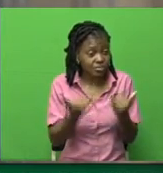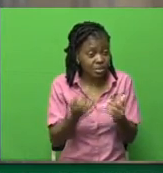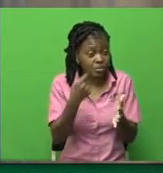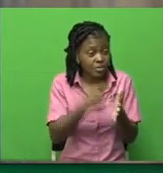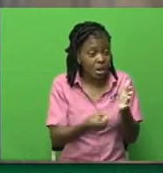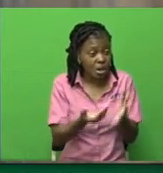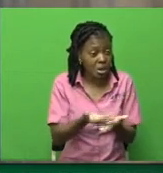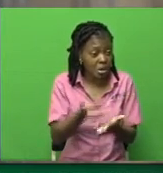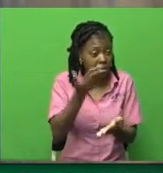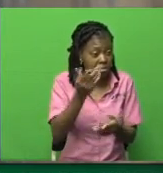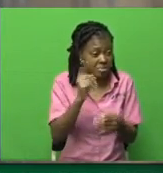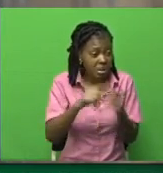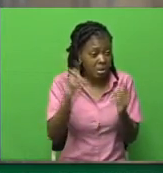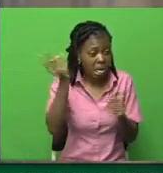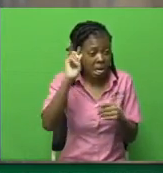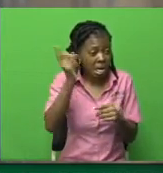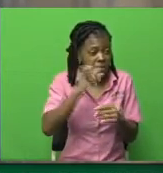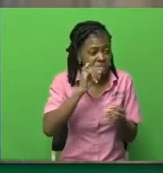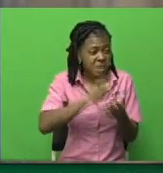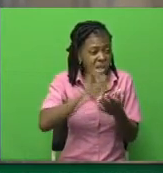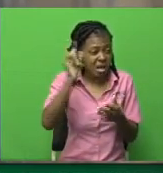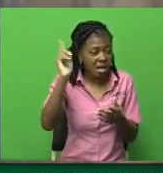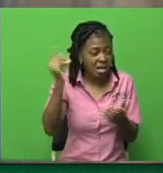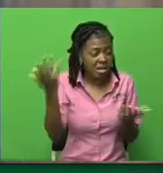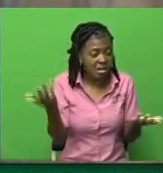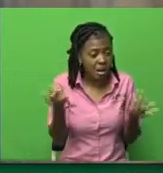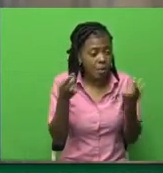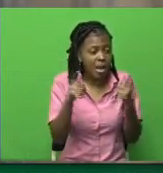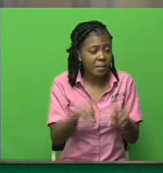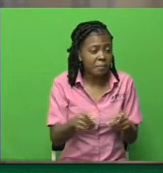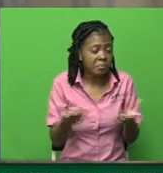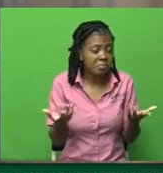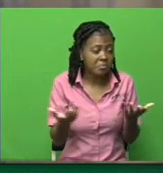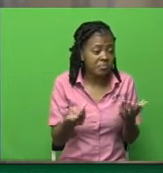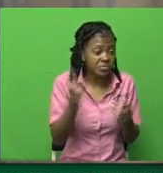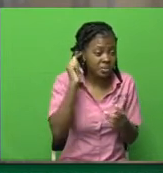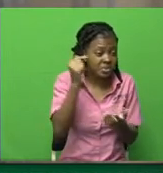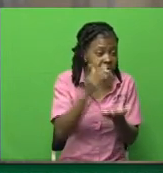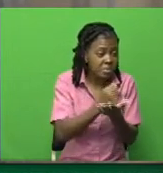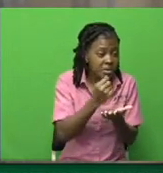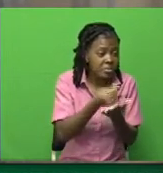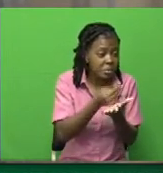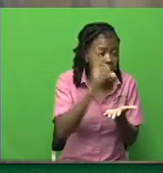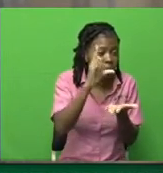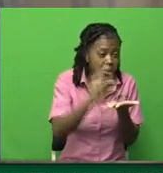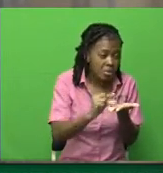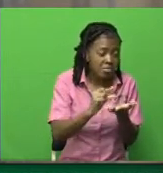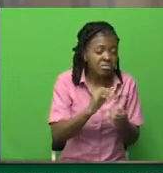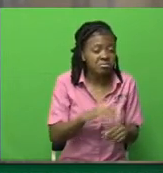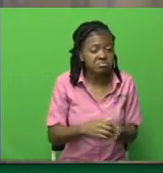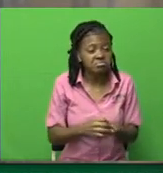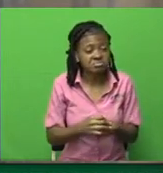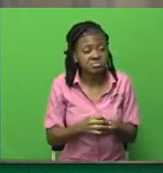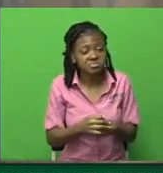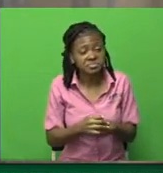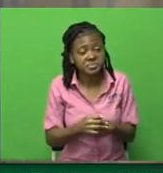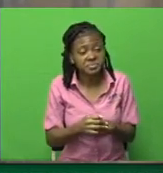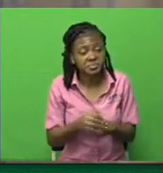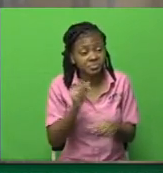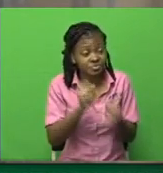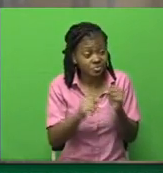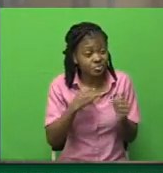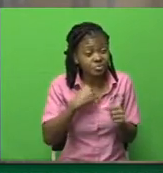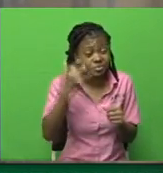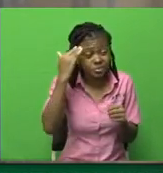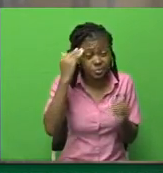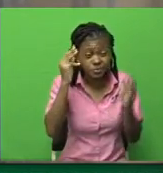madam the u.s's plan to rebuild and restore Trinidad legal there's no question in spite of The Minister's